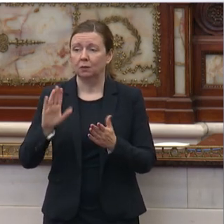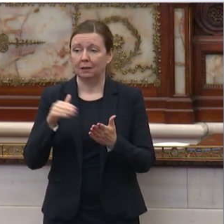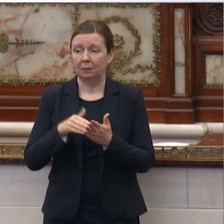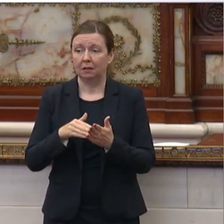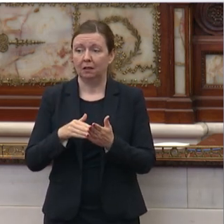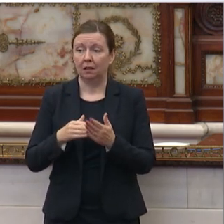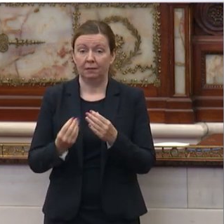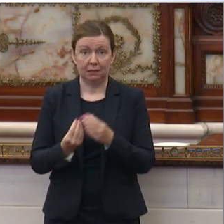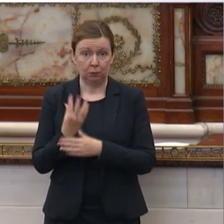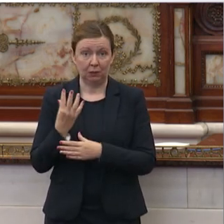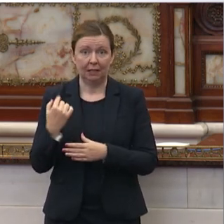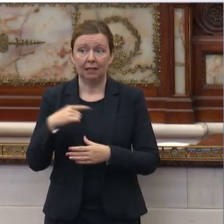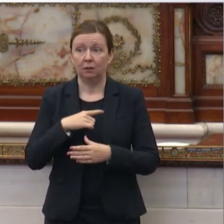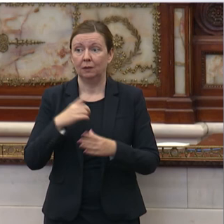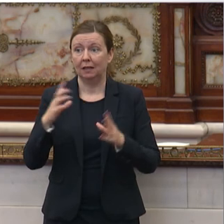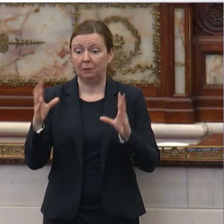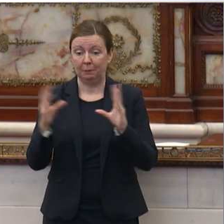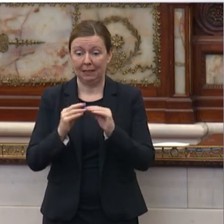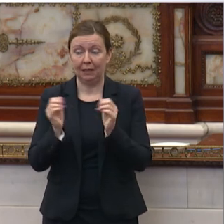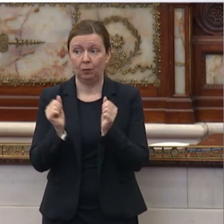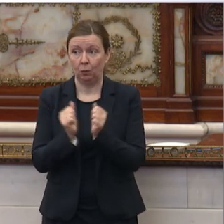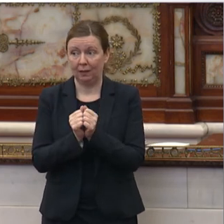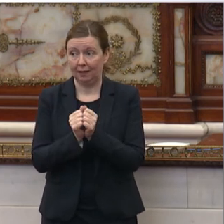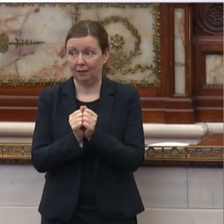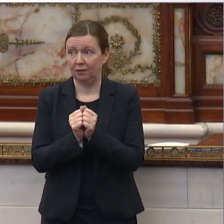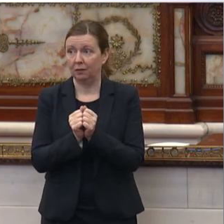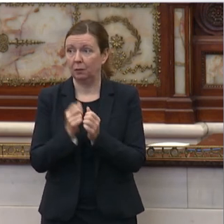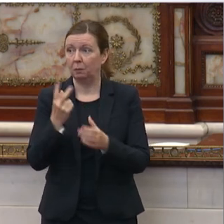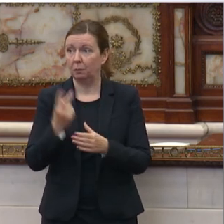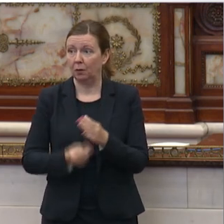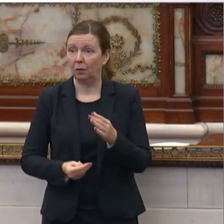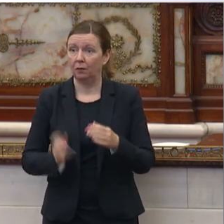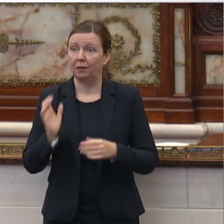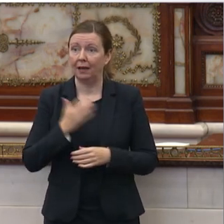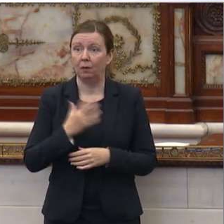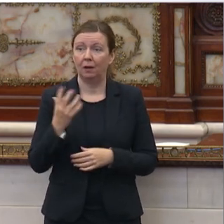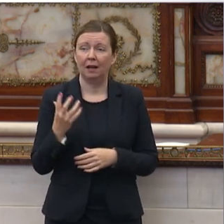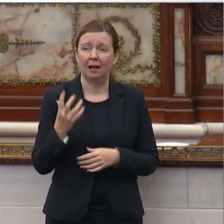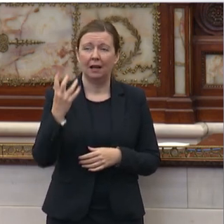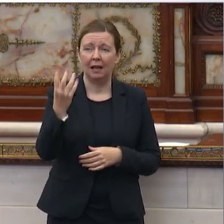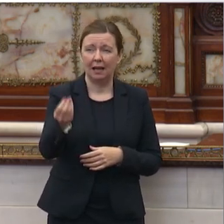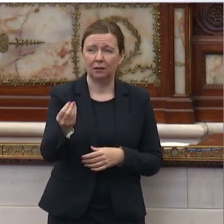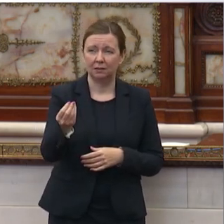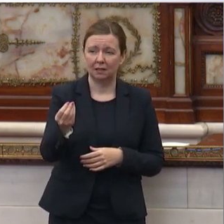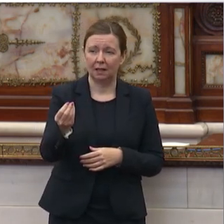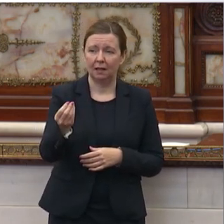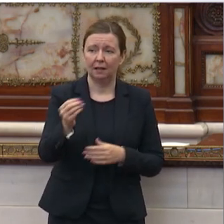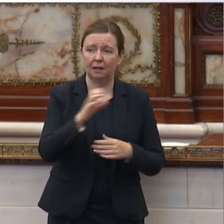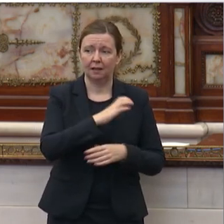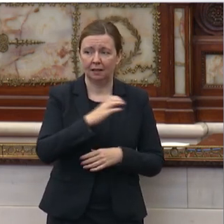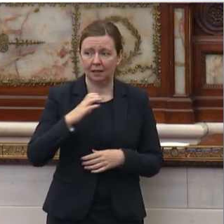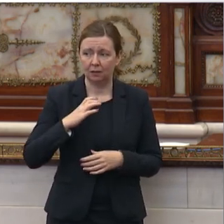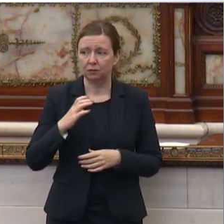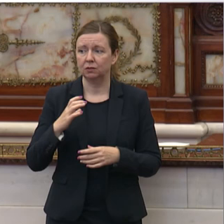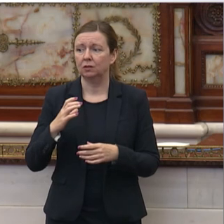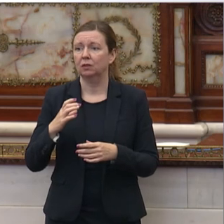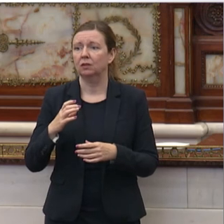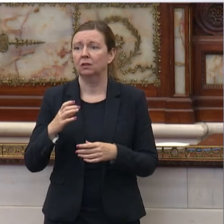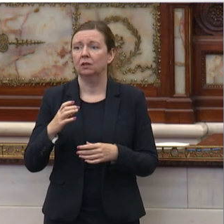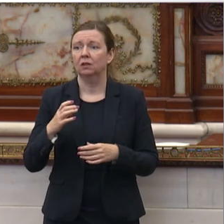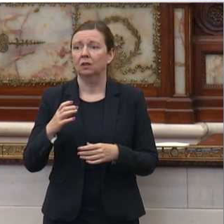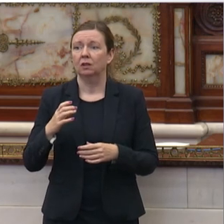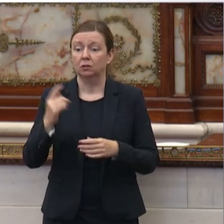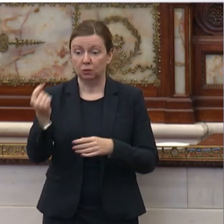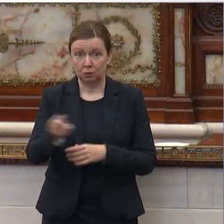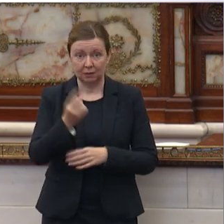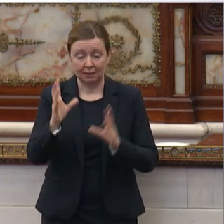spring, we have been meeting with both our outside counsel, Holland and Knight, as on Tuesdays, and meeting